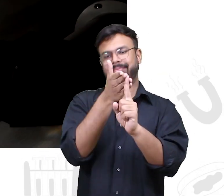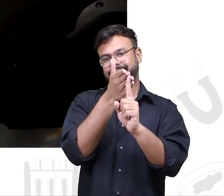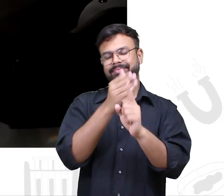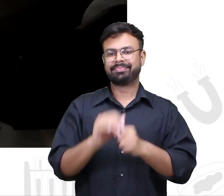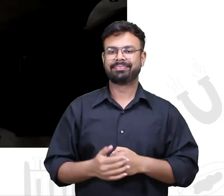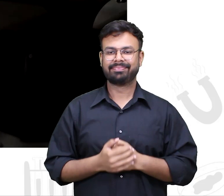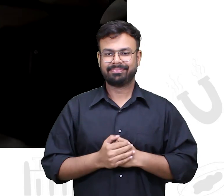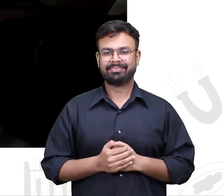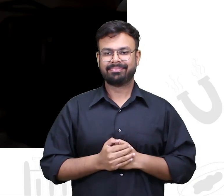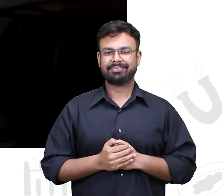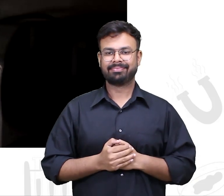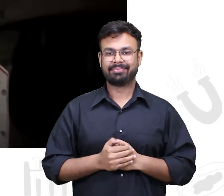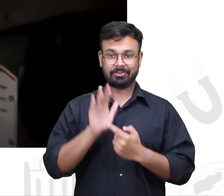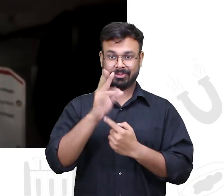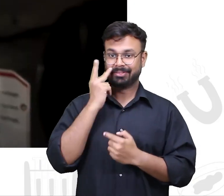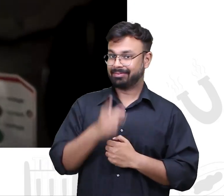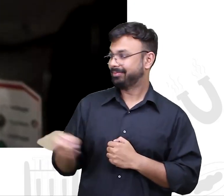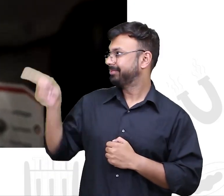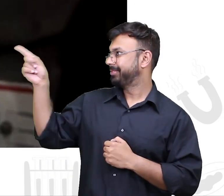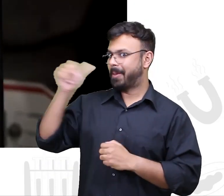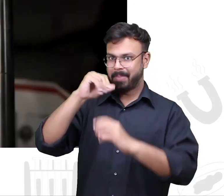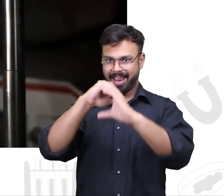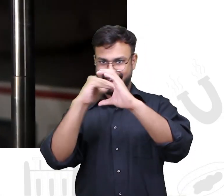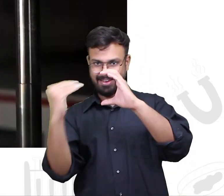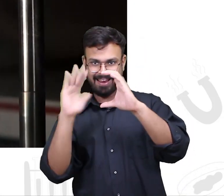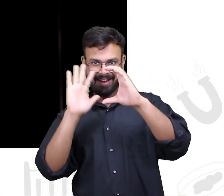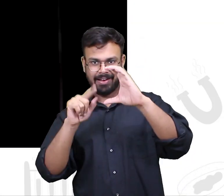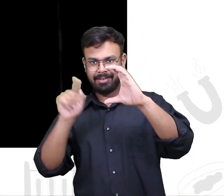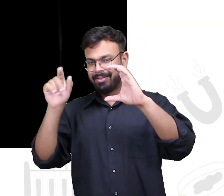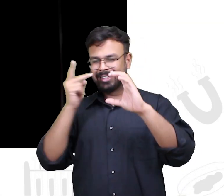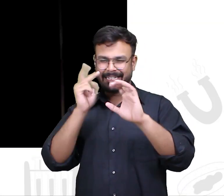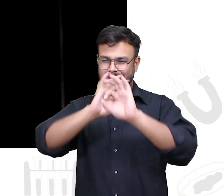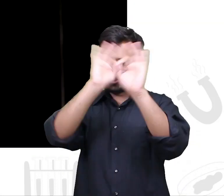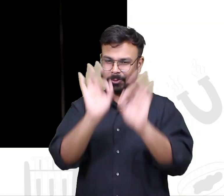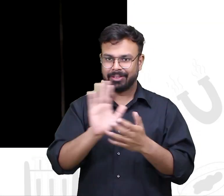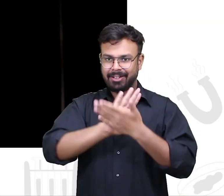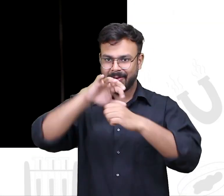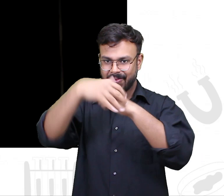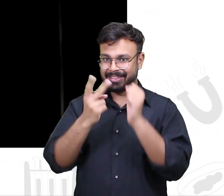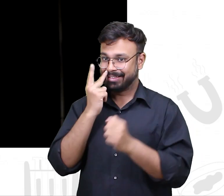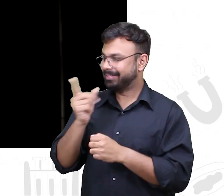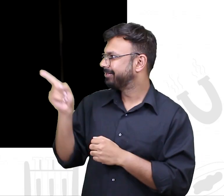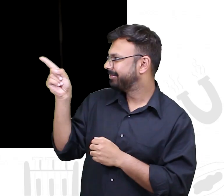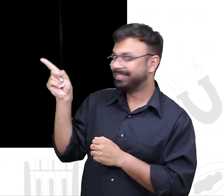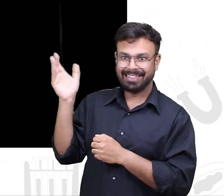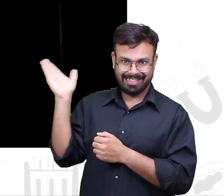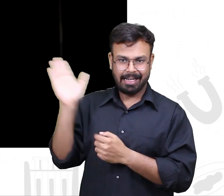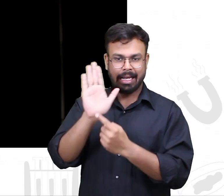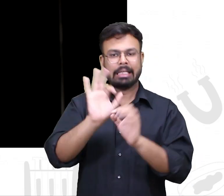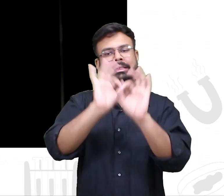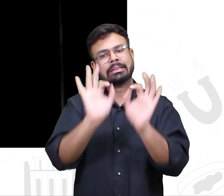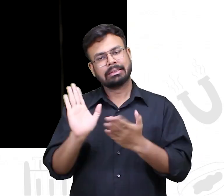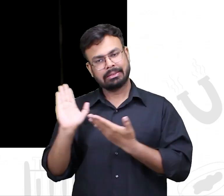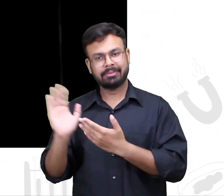the platinum electrode here. So this is the complete water splitting reaction, and here you can see